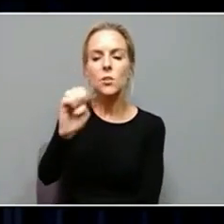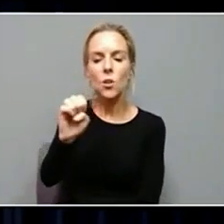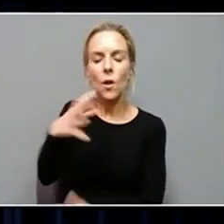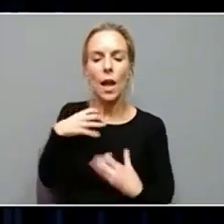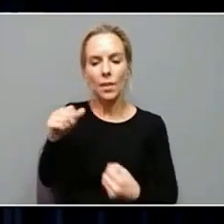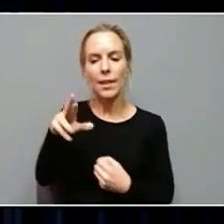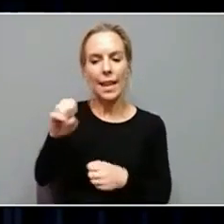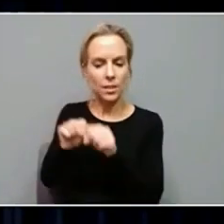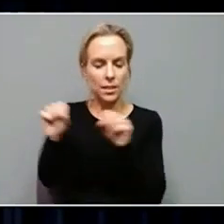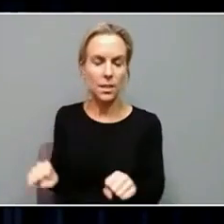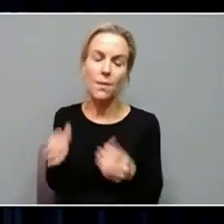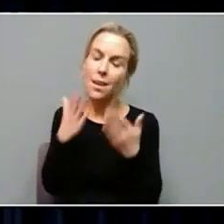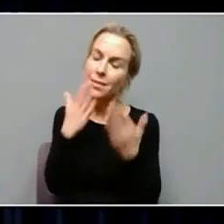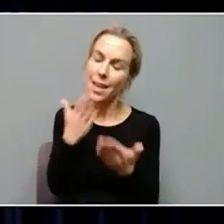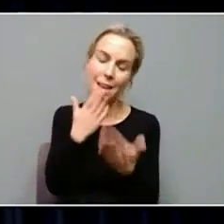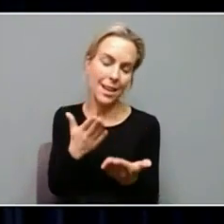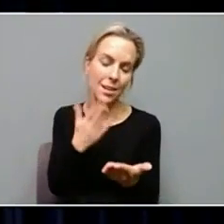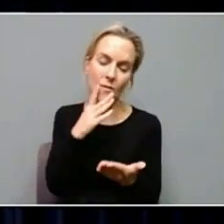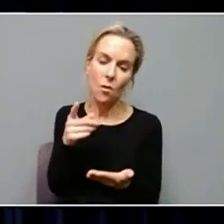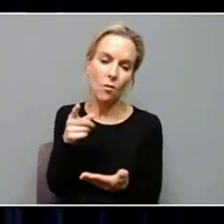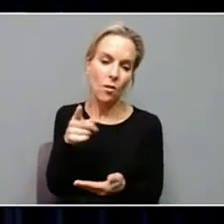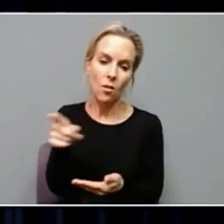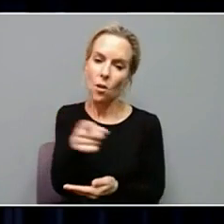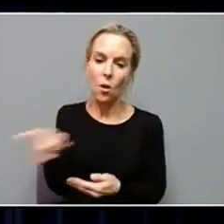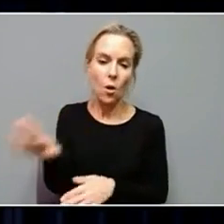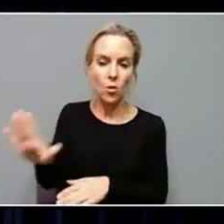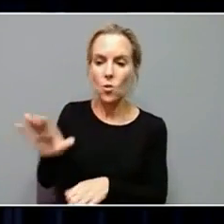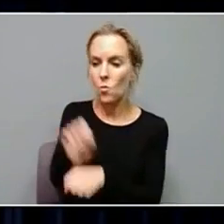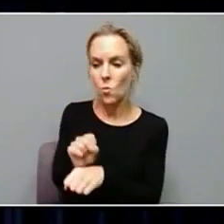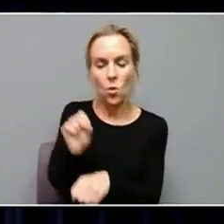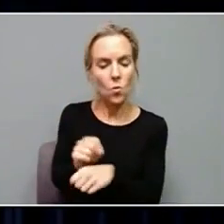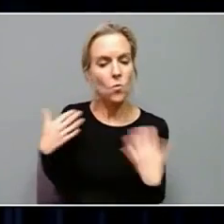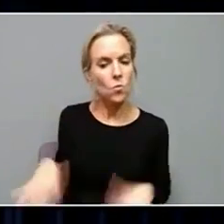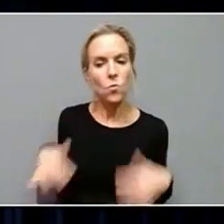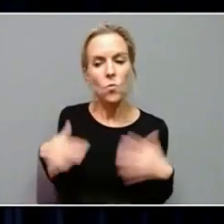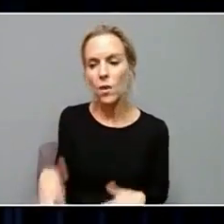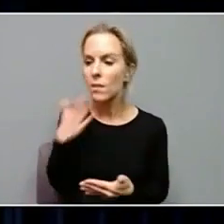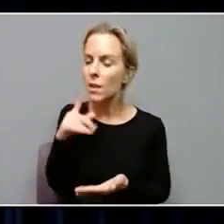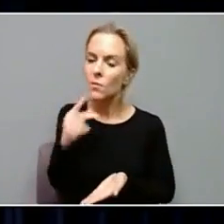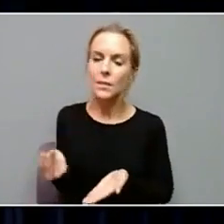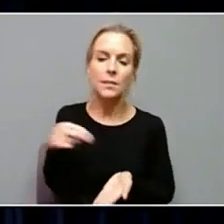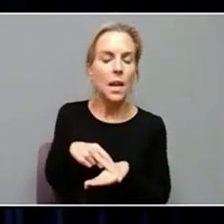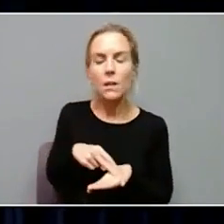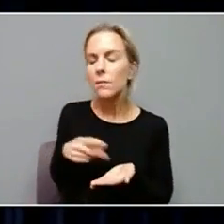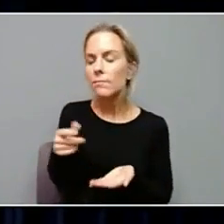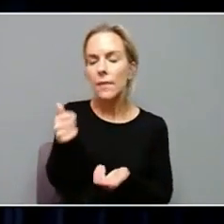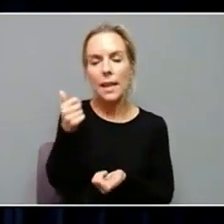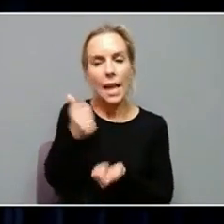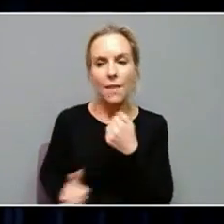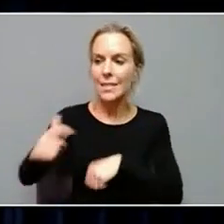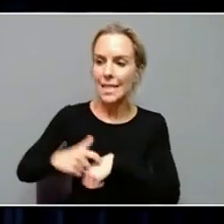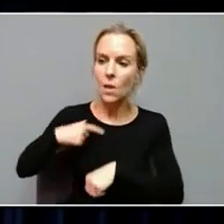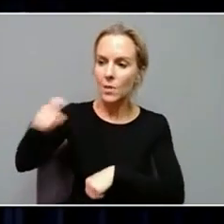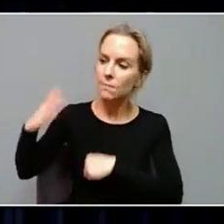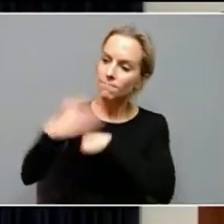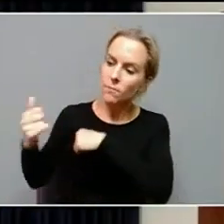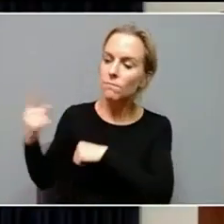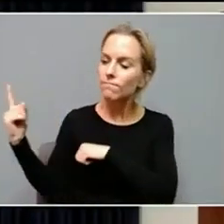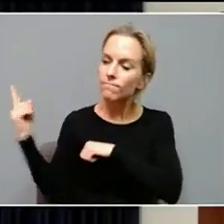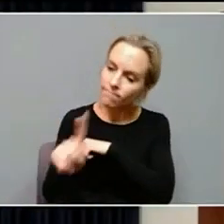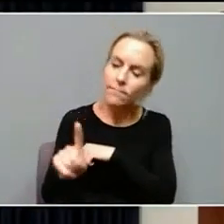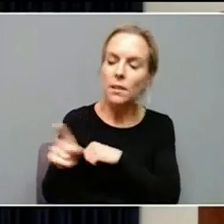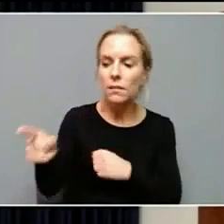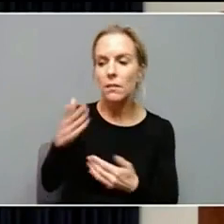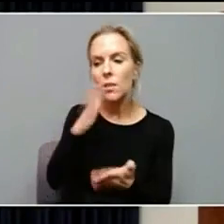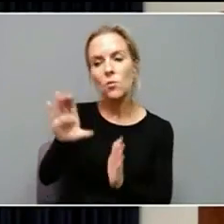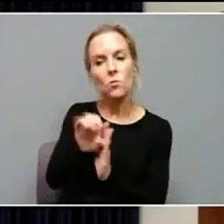you. Thank you for all your work. My goodness. Thank you for stepping up every single time we need you. I hope you know this Commonwealth loves